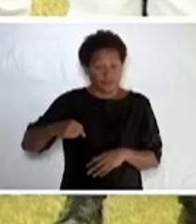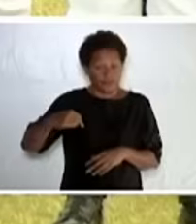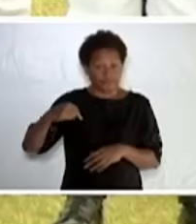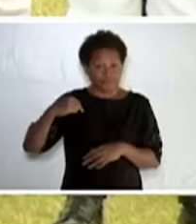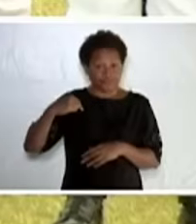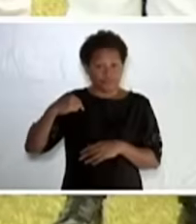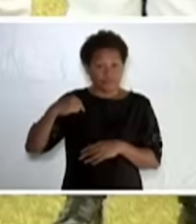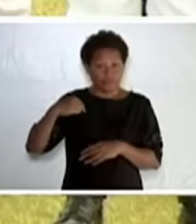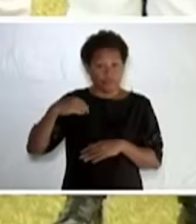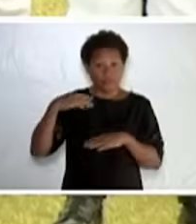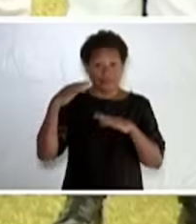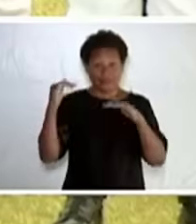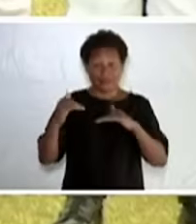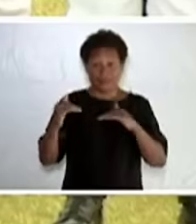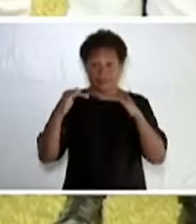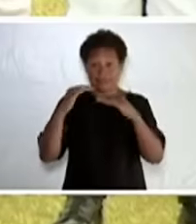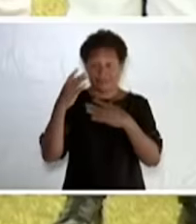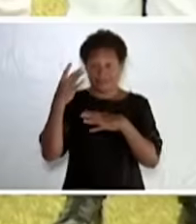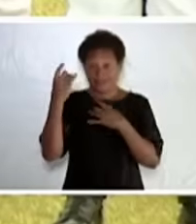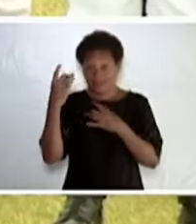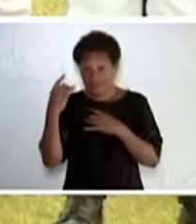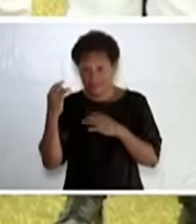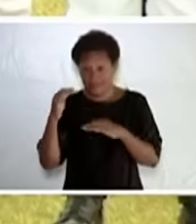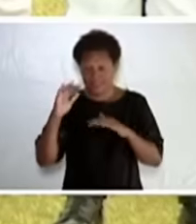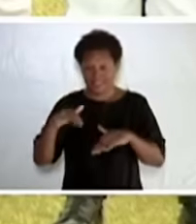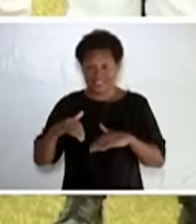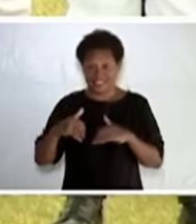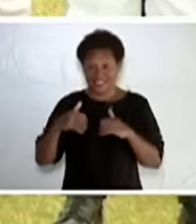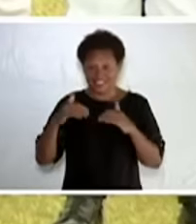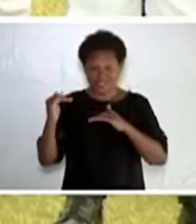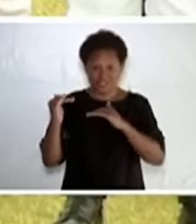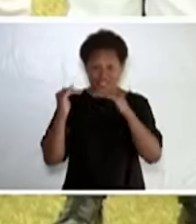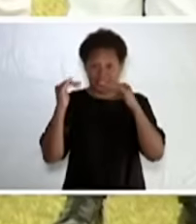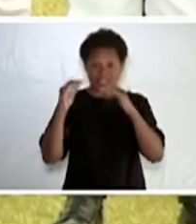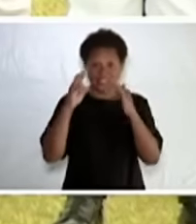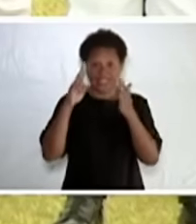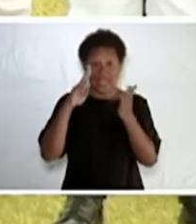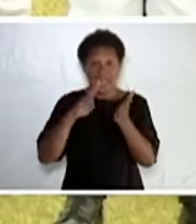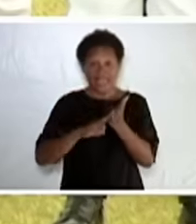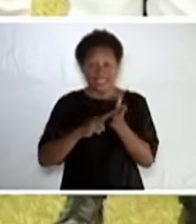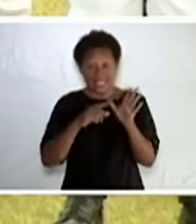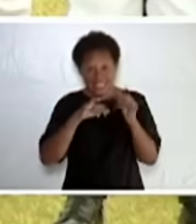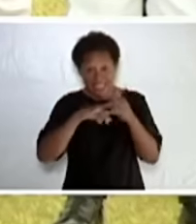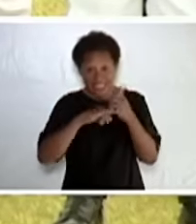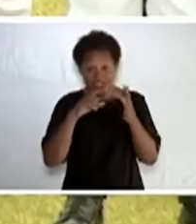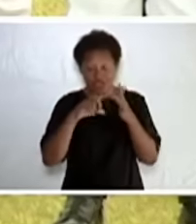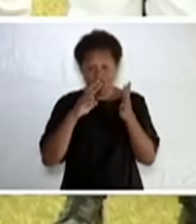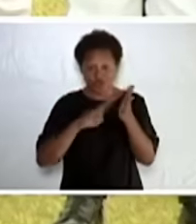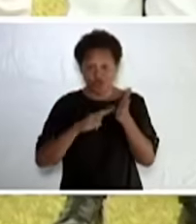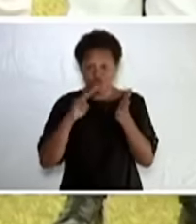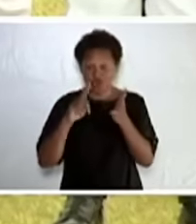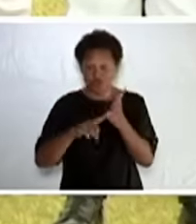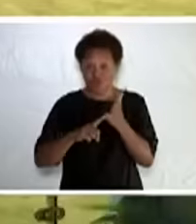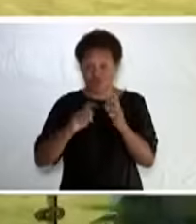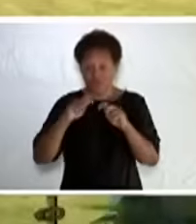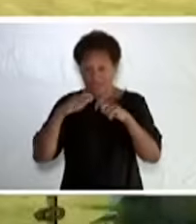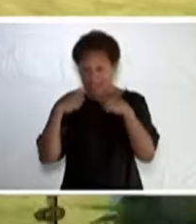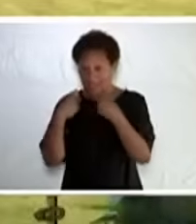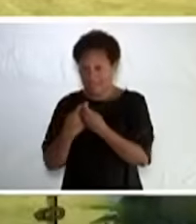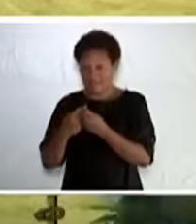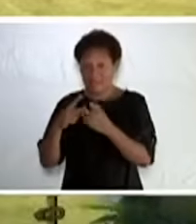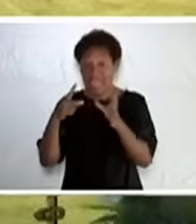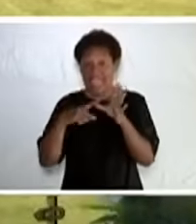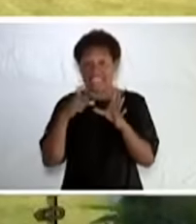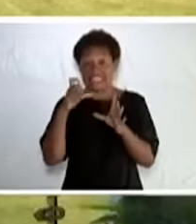of Multi-Ethnic Affairs, Ministry of Information, Ministry of Justice, Nasinu Secondary School students, and Andi Vakambao School